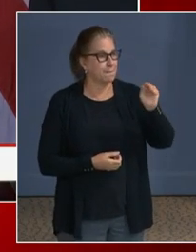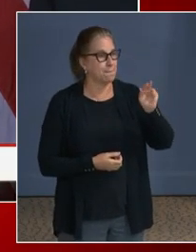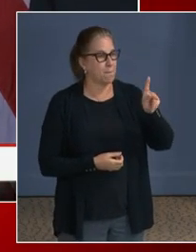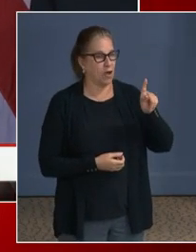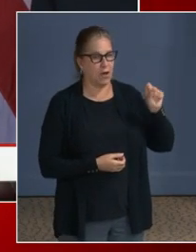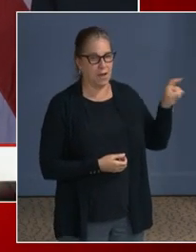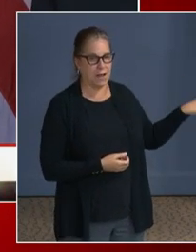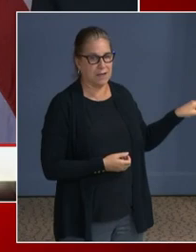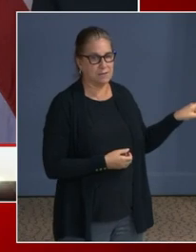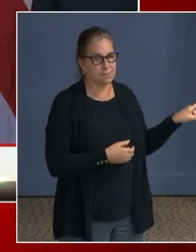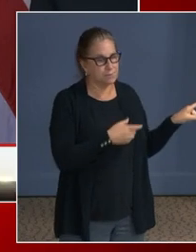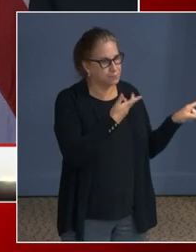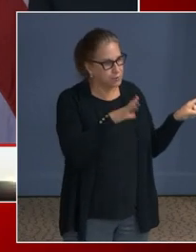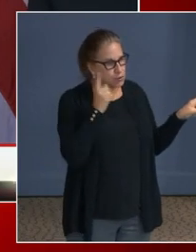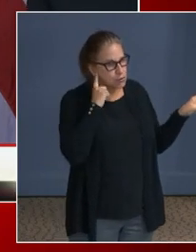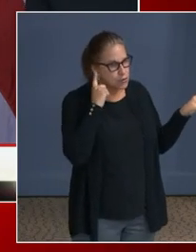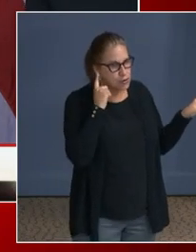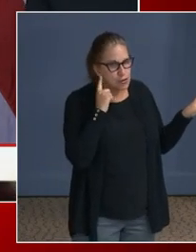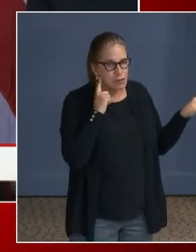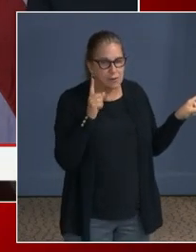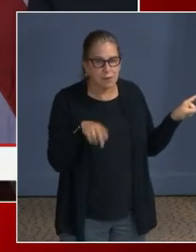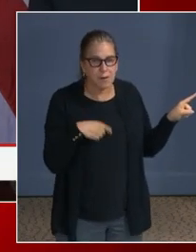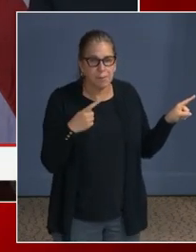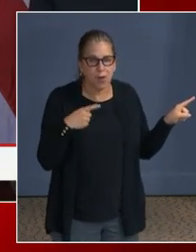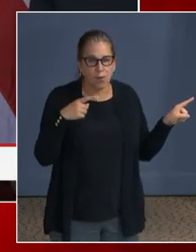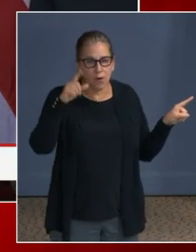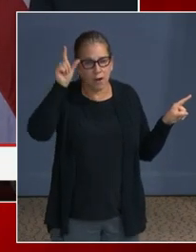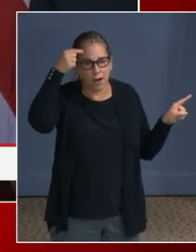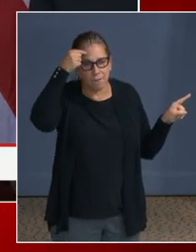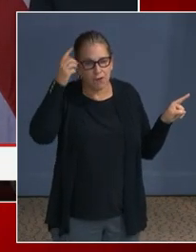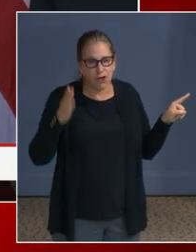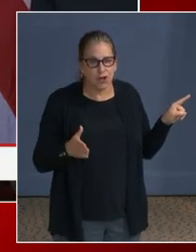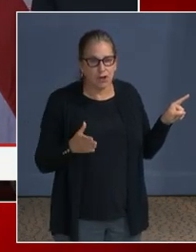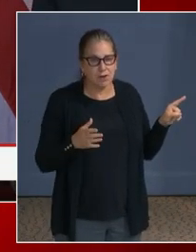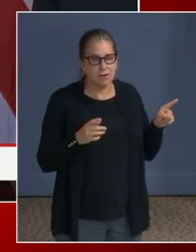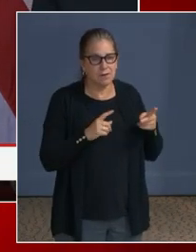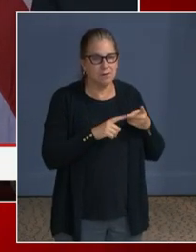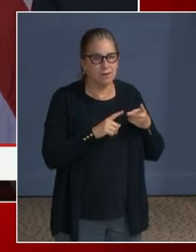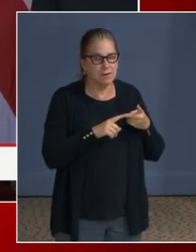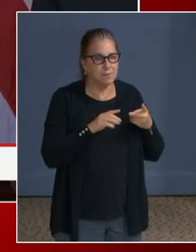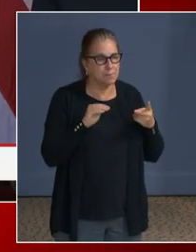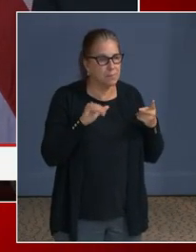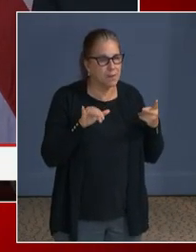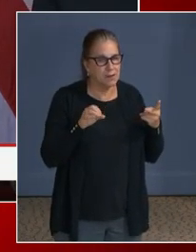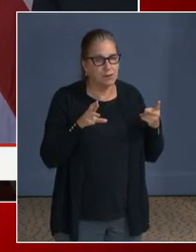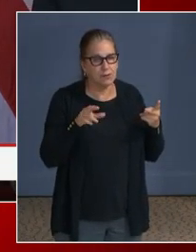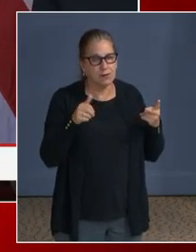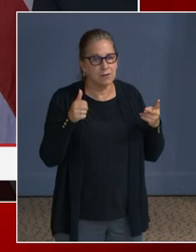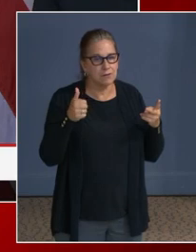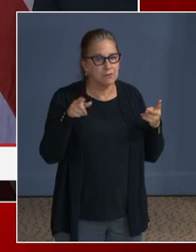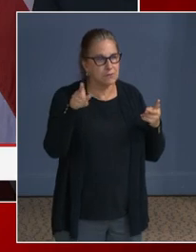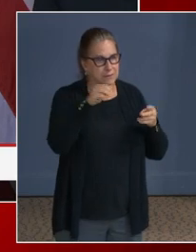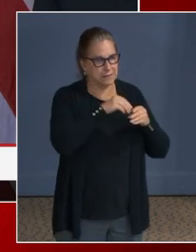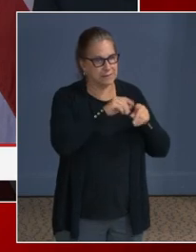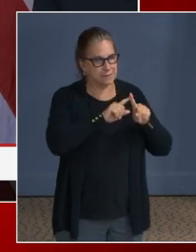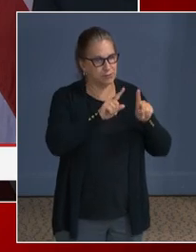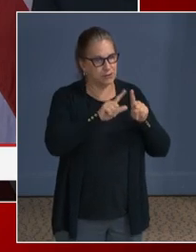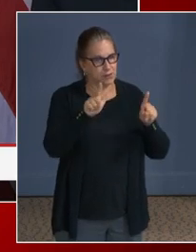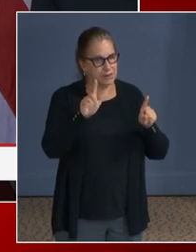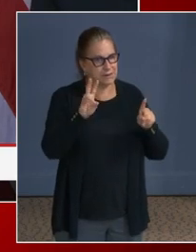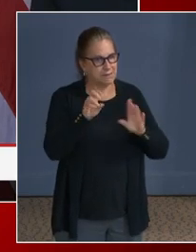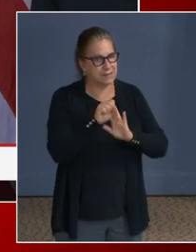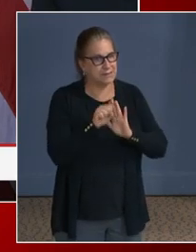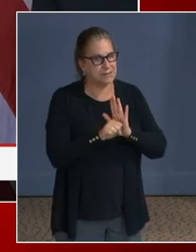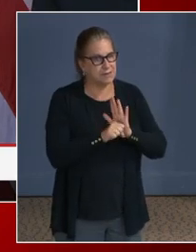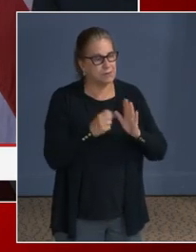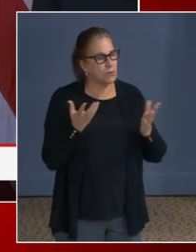heard from any governors, mayors from any of these 27 states? Particularly, I'm wondering about Delaware. The mayor